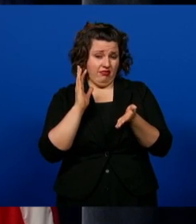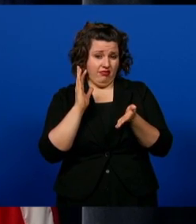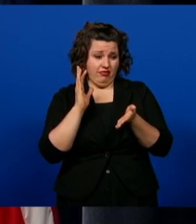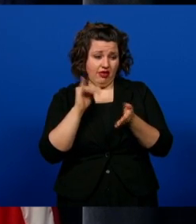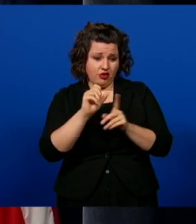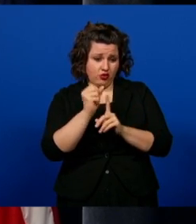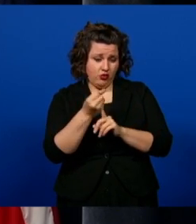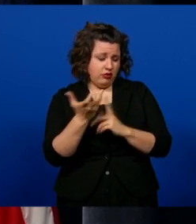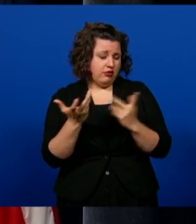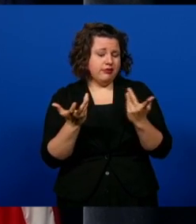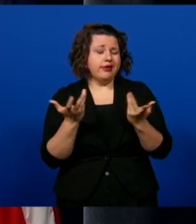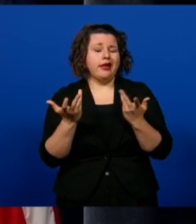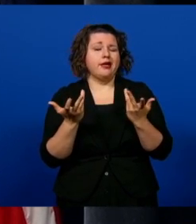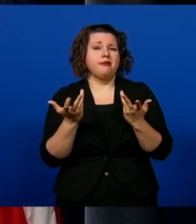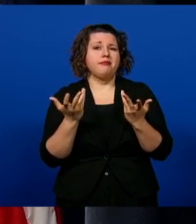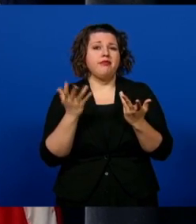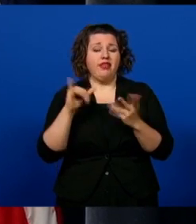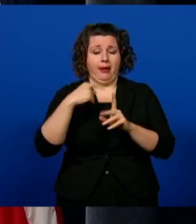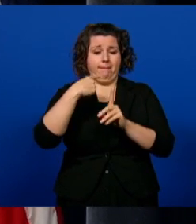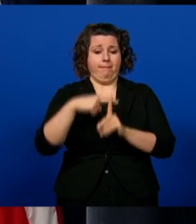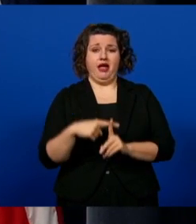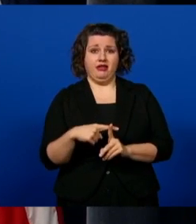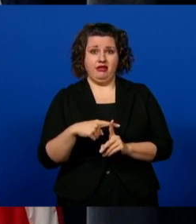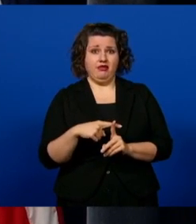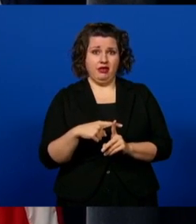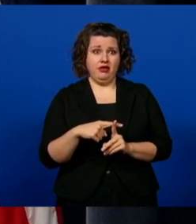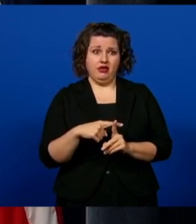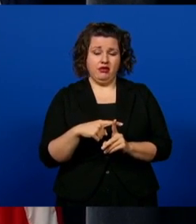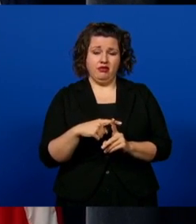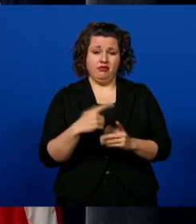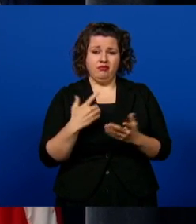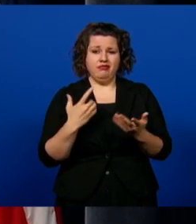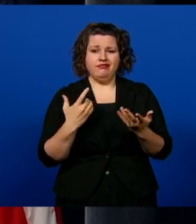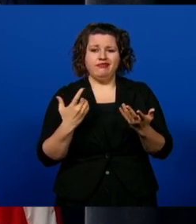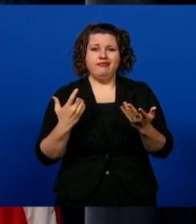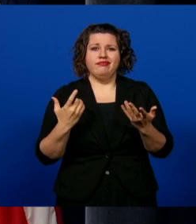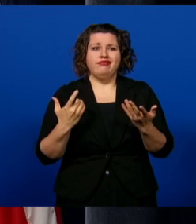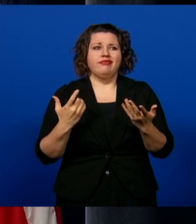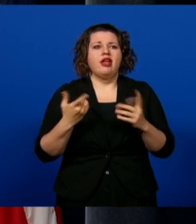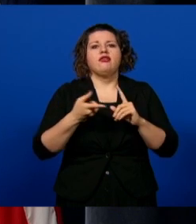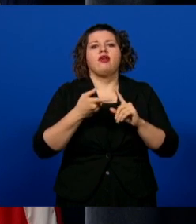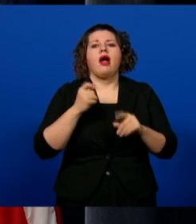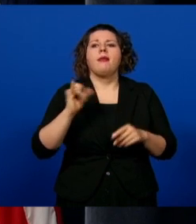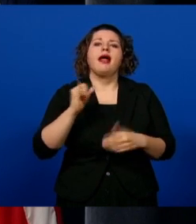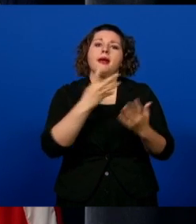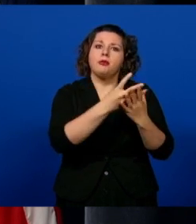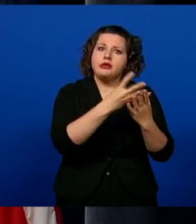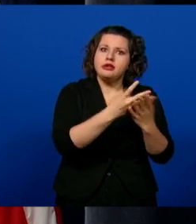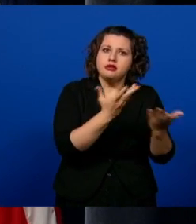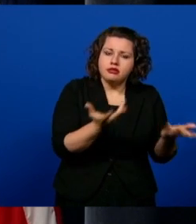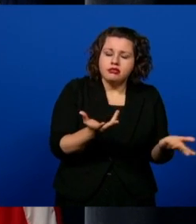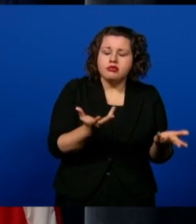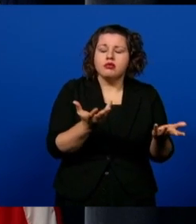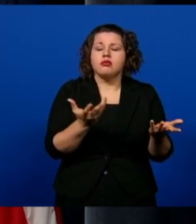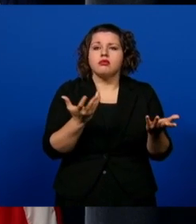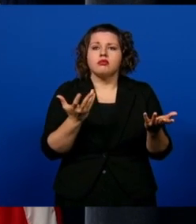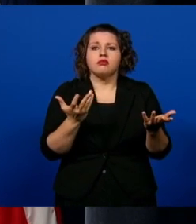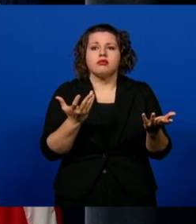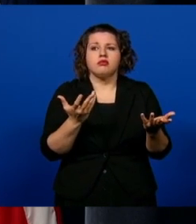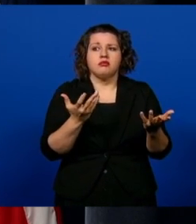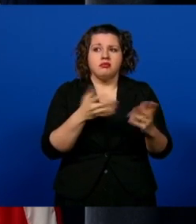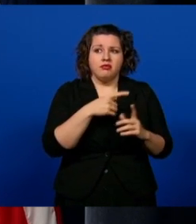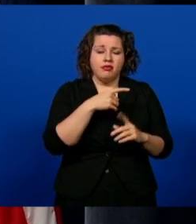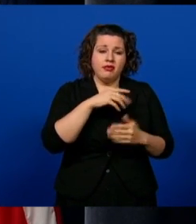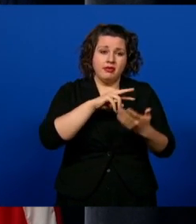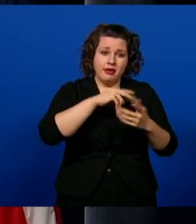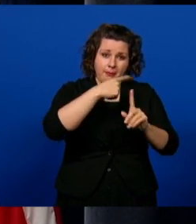where the positivity is driven by a situation like the prison, is that a reason to deny